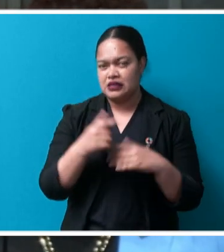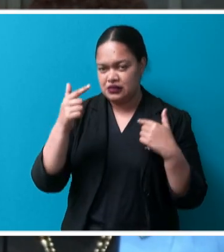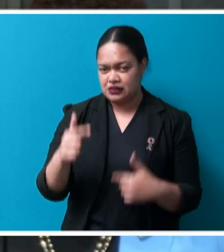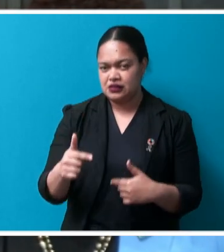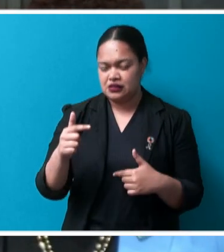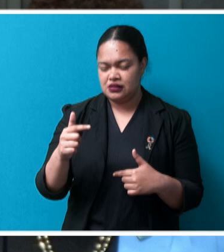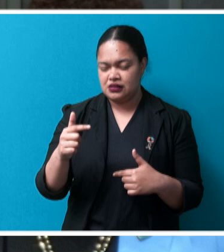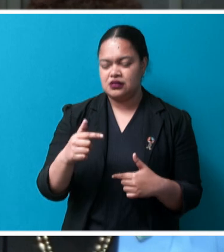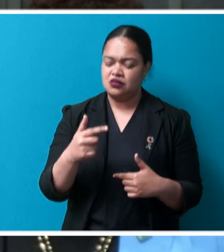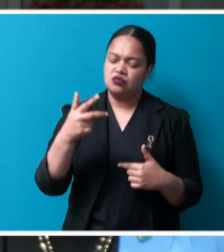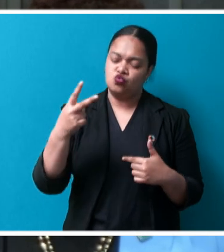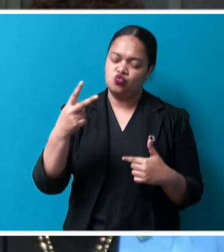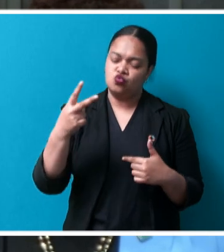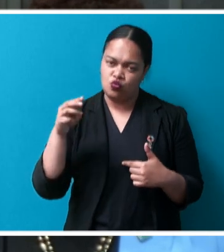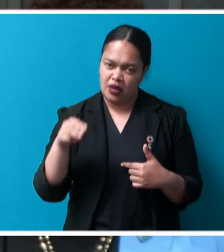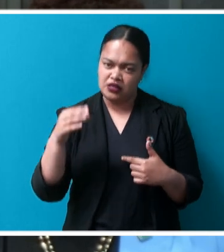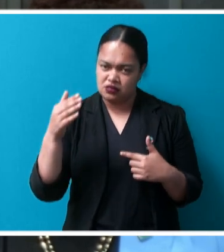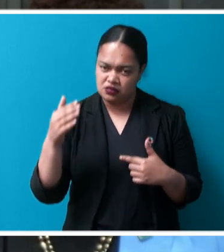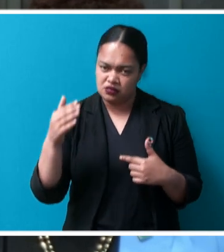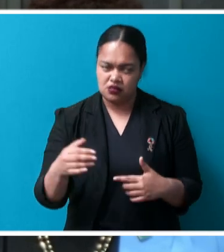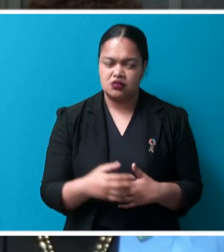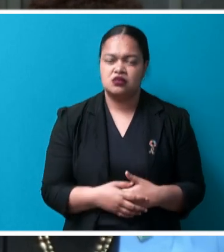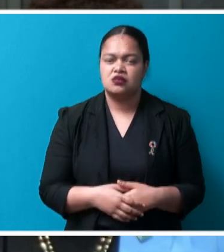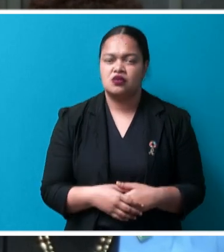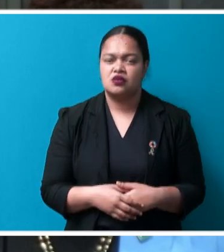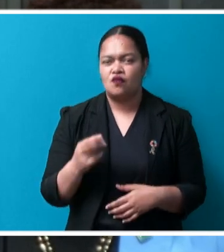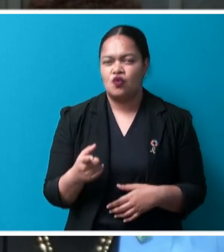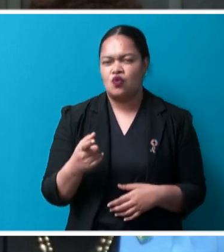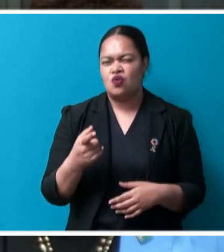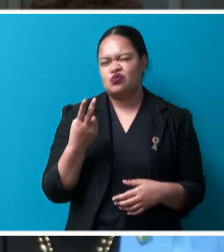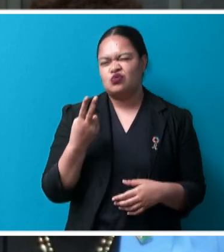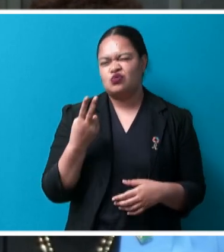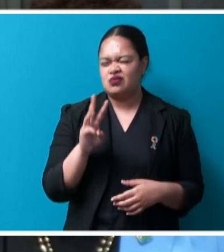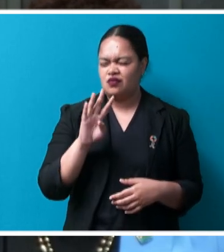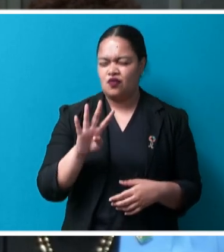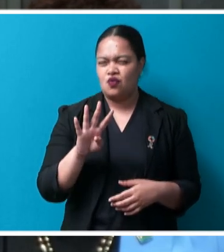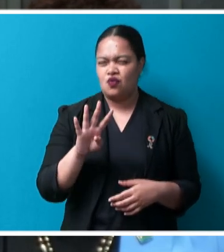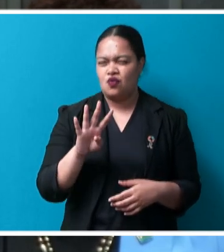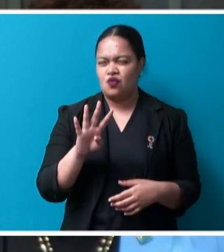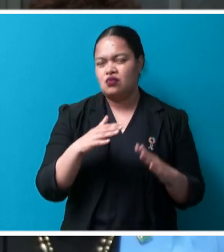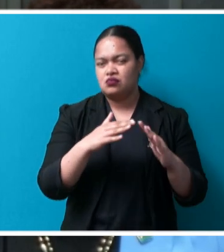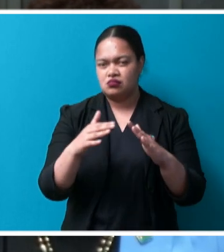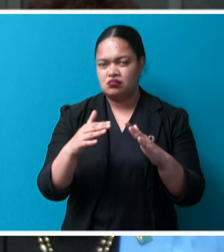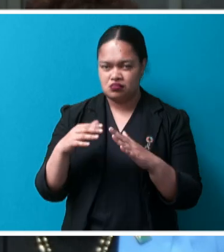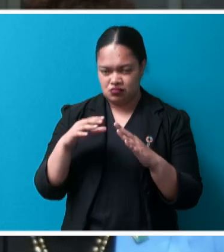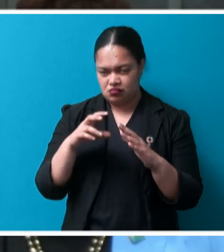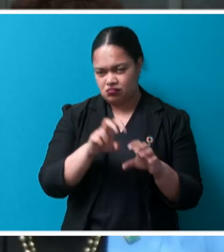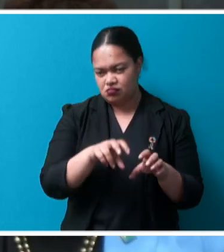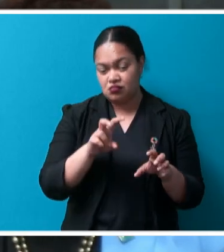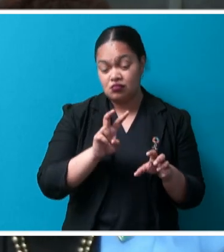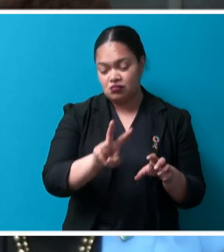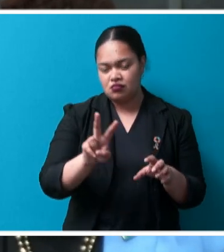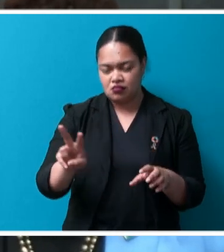months for the existing 34 tenders, which consist of medicines, medical